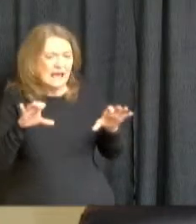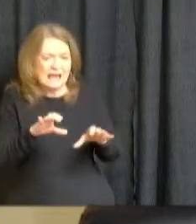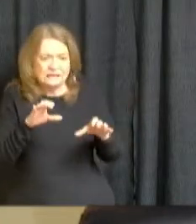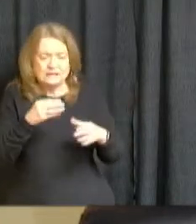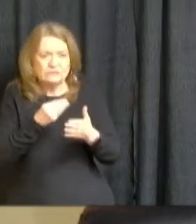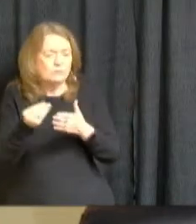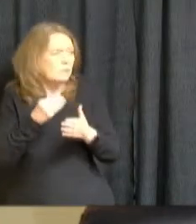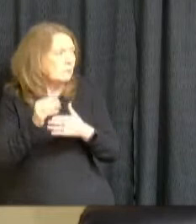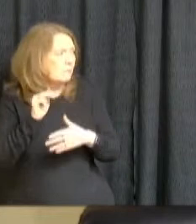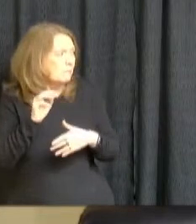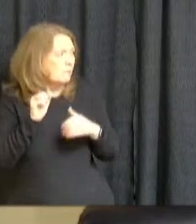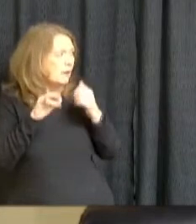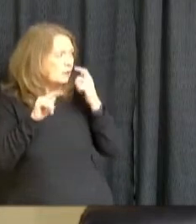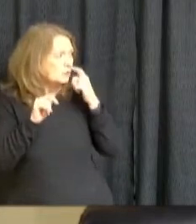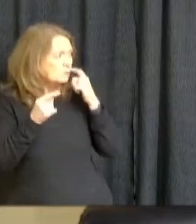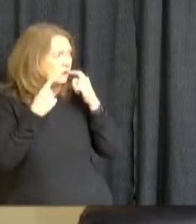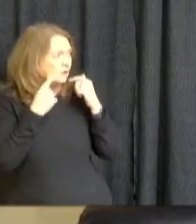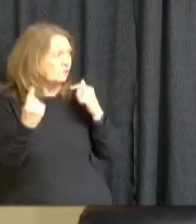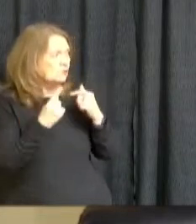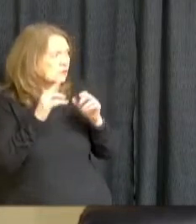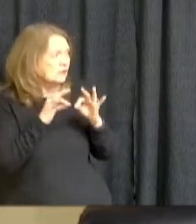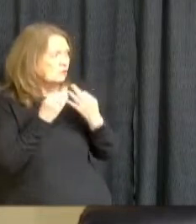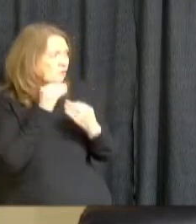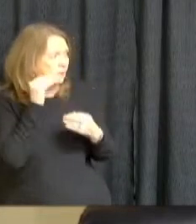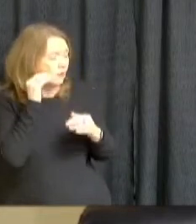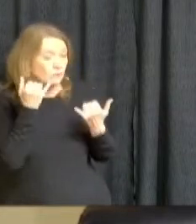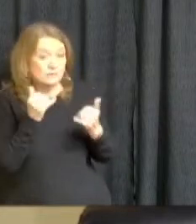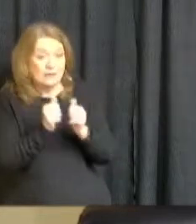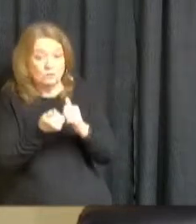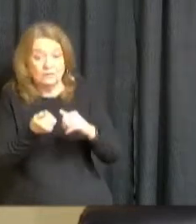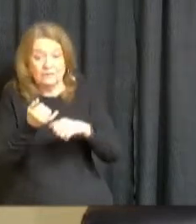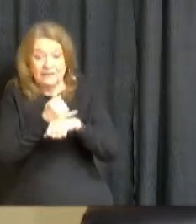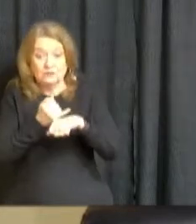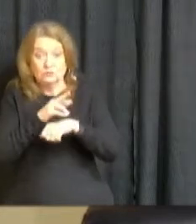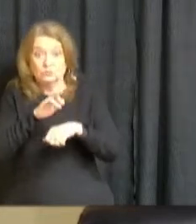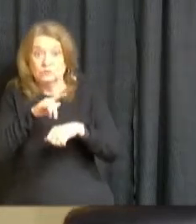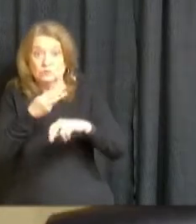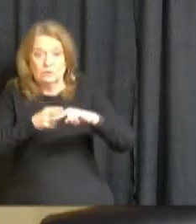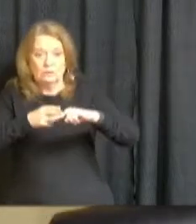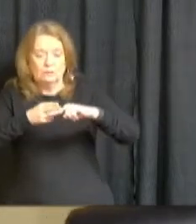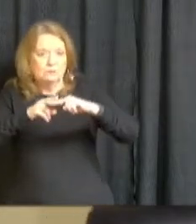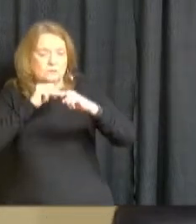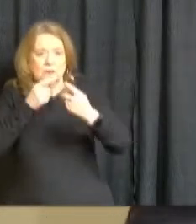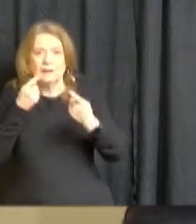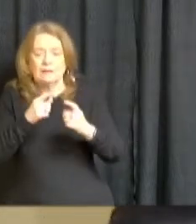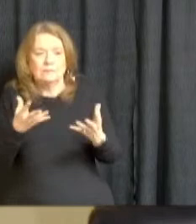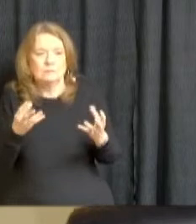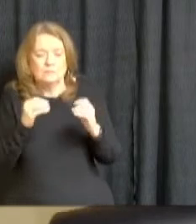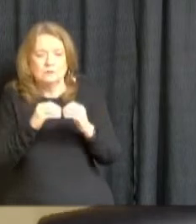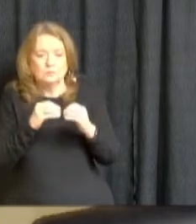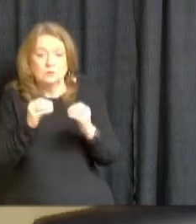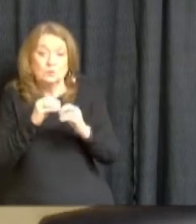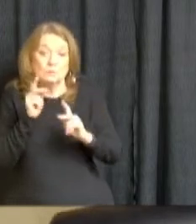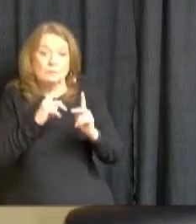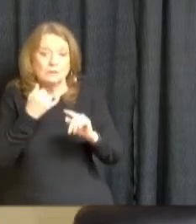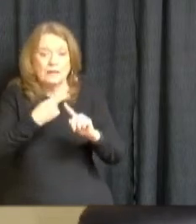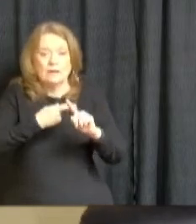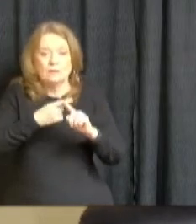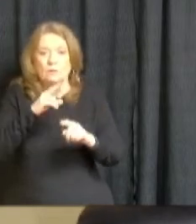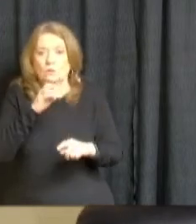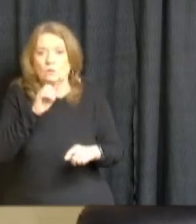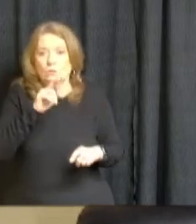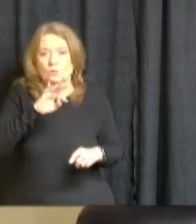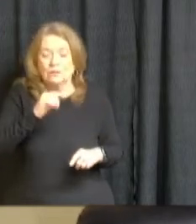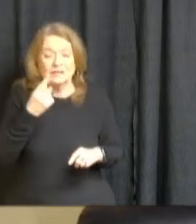people buying single family homes, but with the interest rate increases, that's just not happening anymore. It's causing more and more people to rent, and you